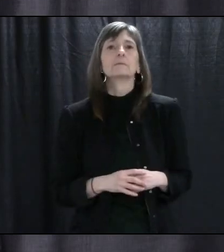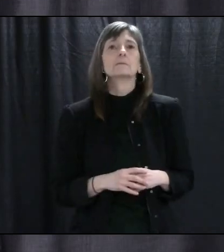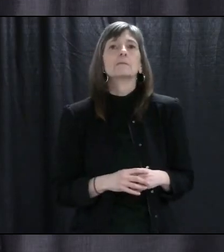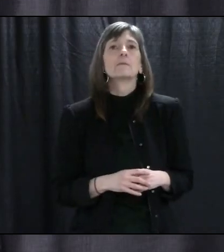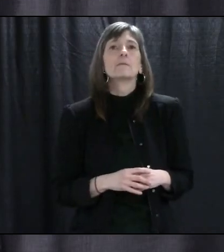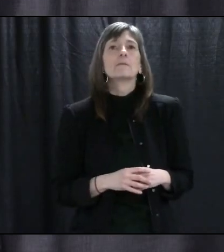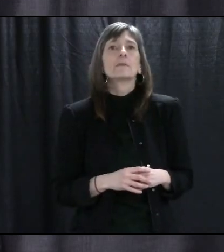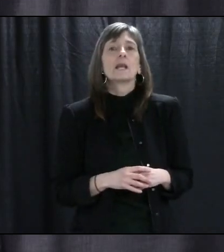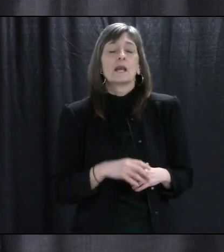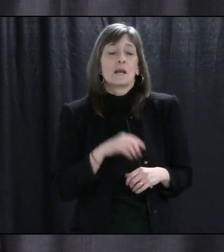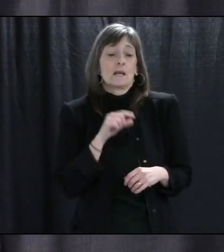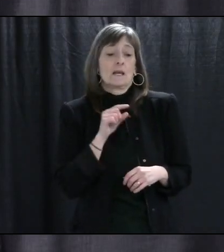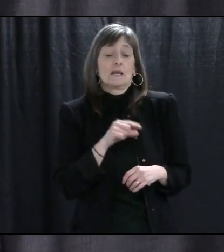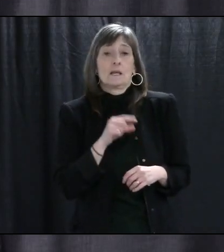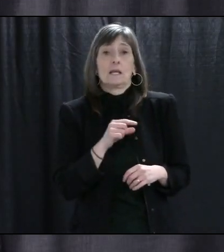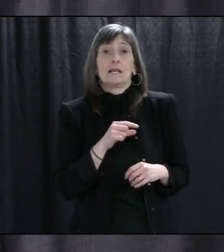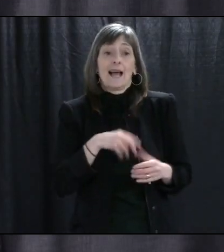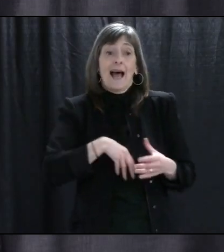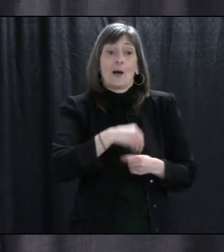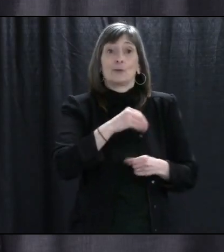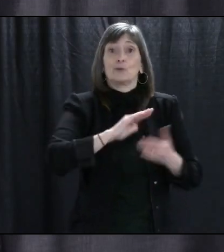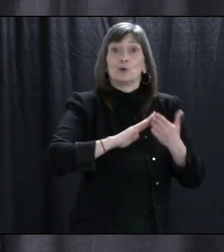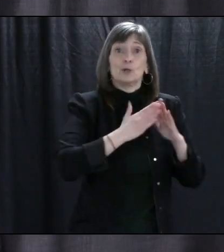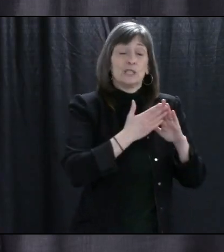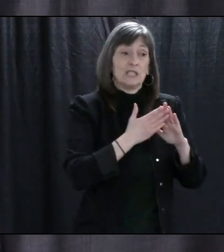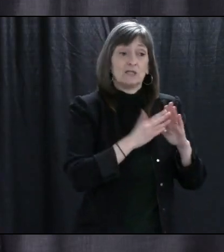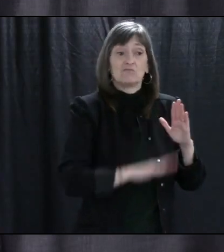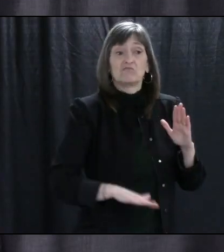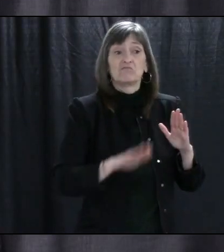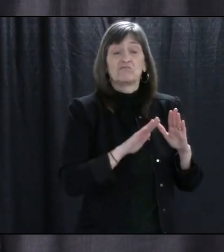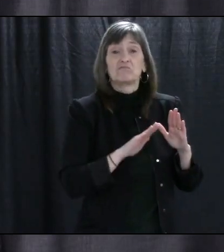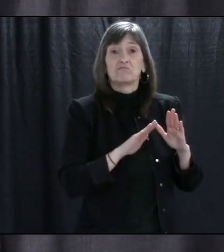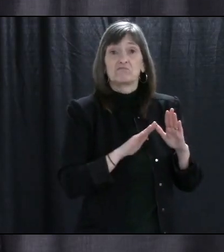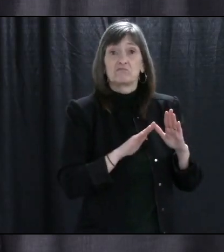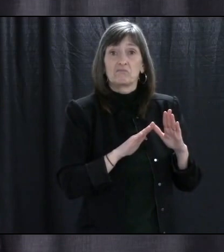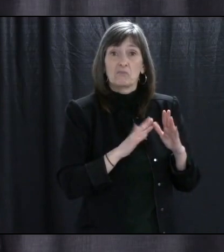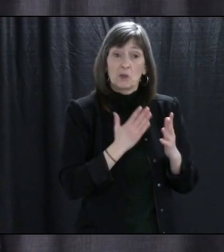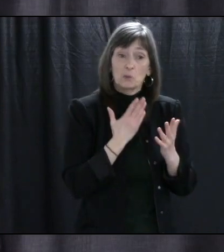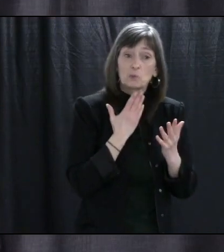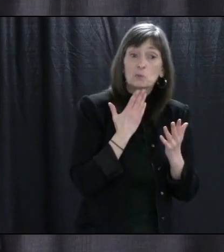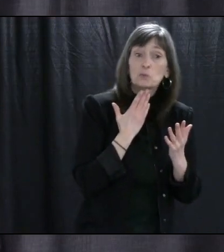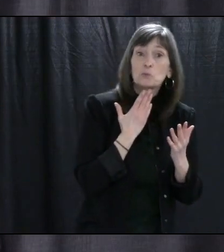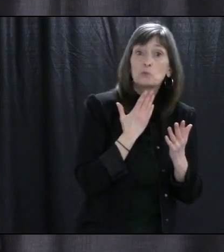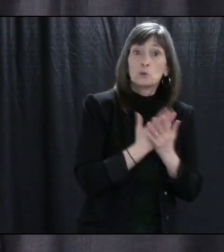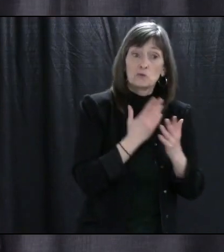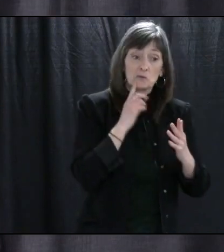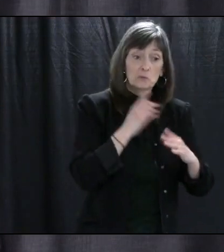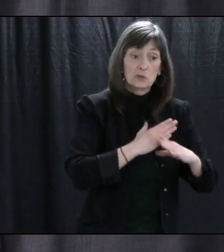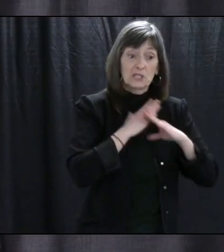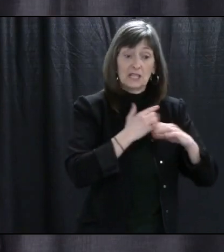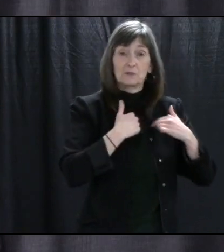homemade cloth mask, in the community has not been proven to protect the person wearing it.